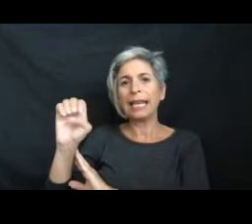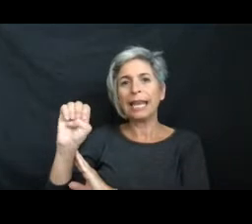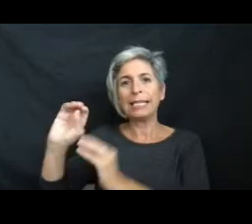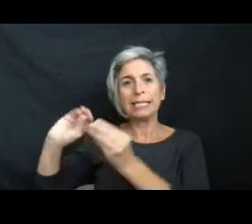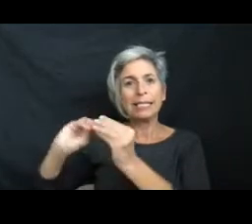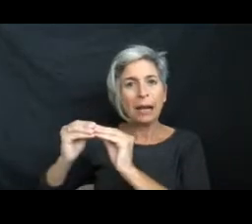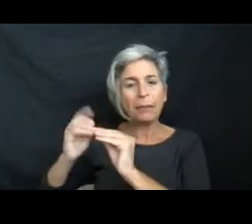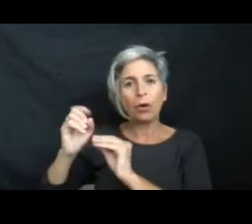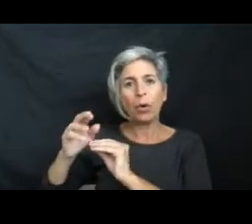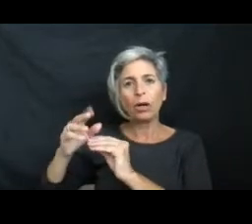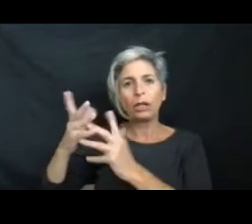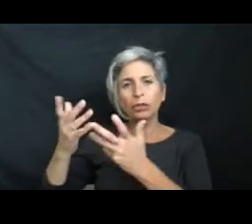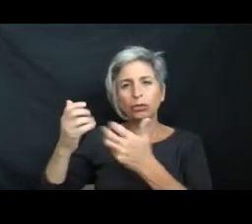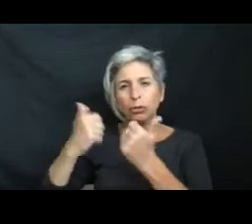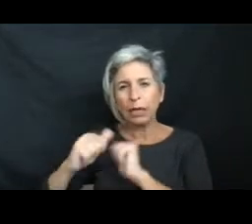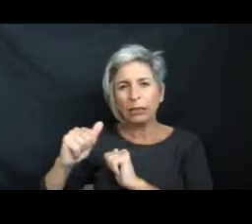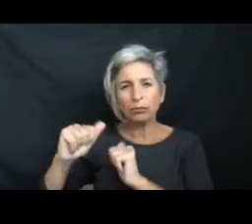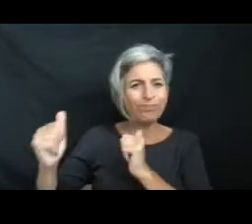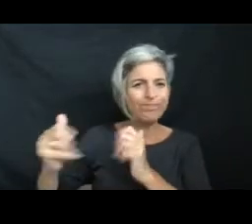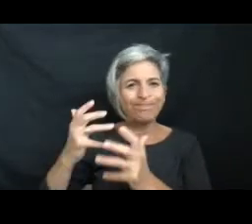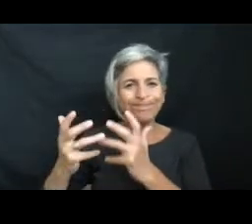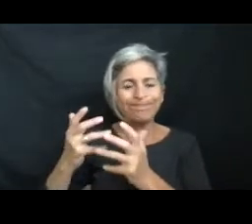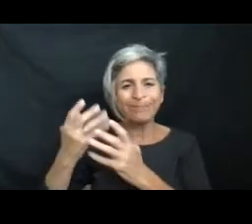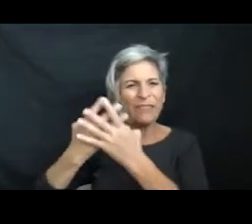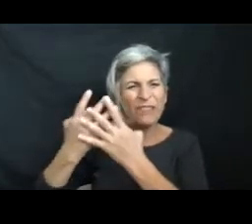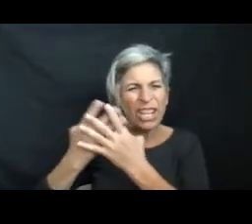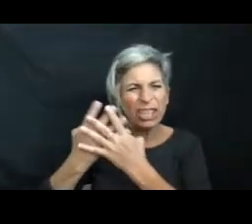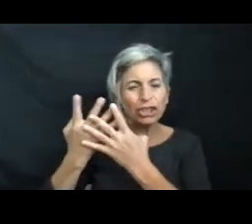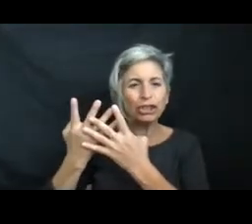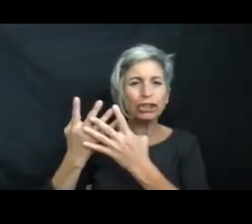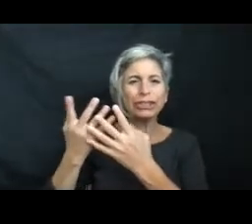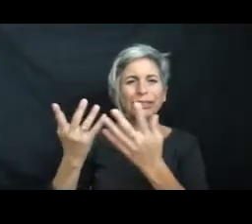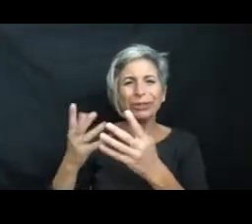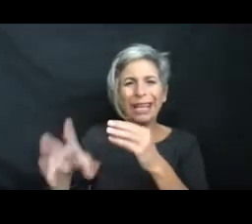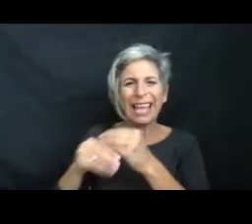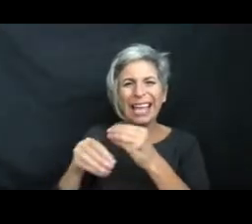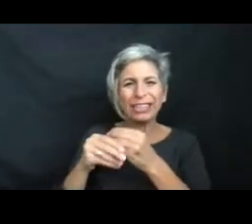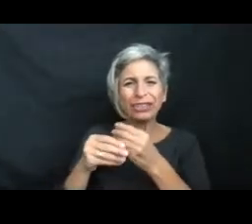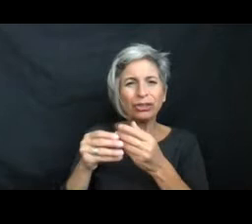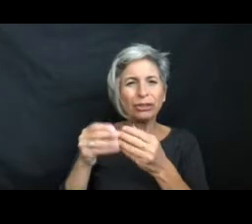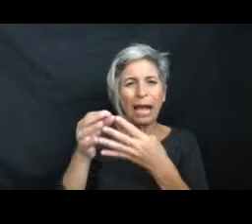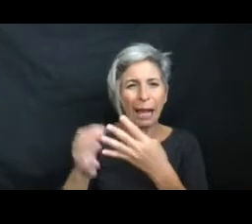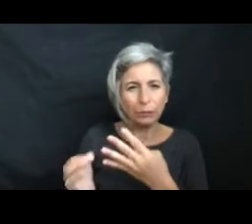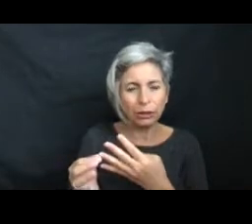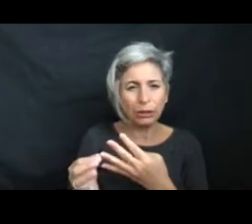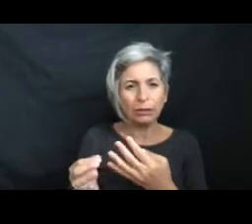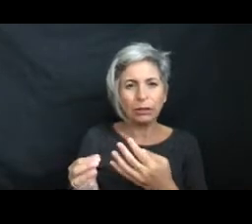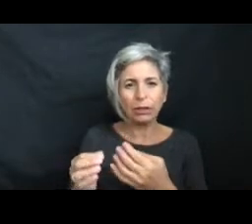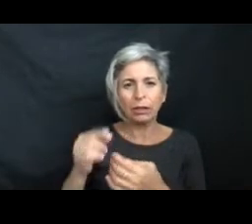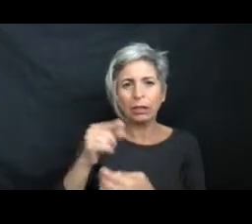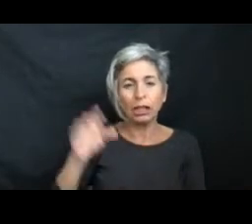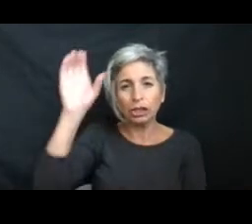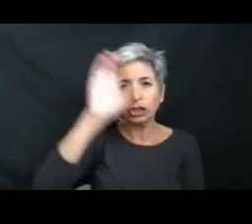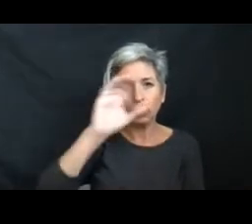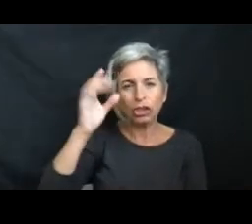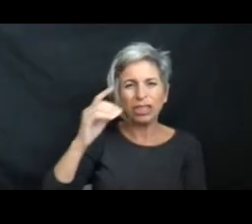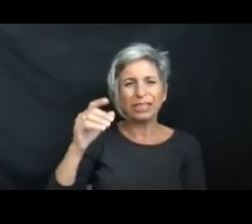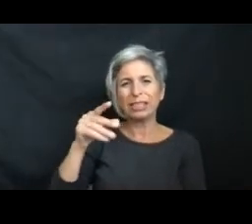can like try to narrow down some filters and end up with an Excel version of a sheet. But worklist is more preset